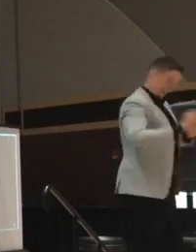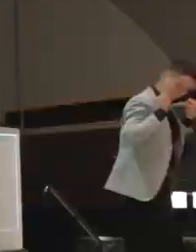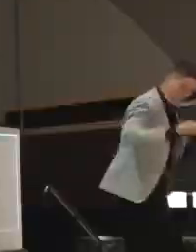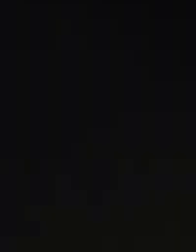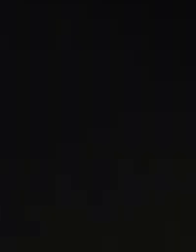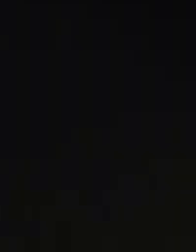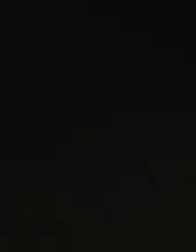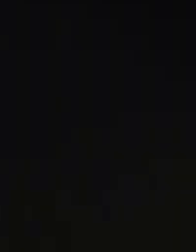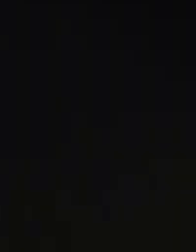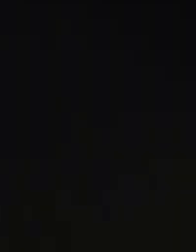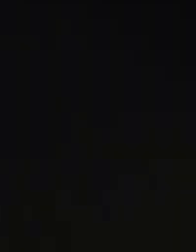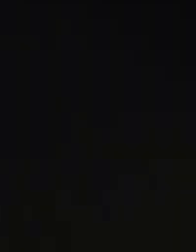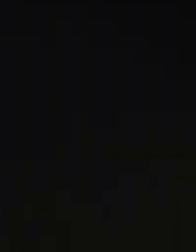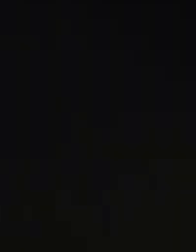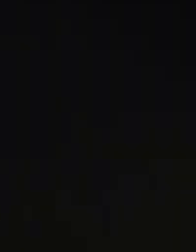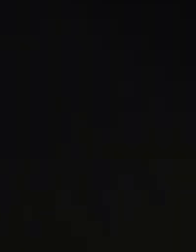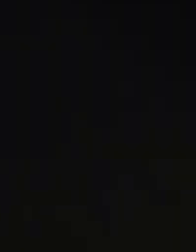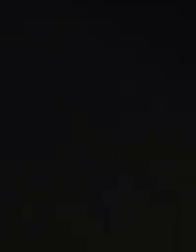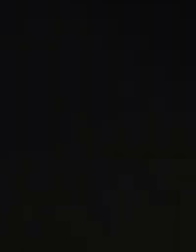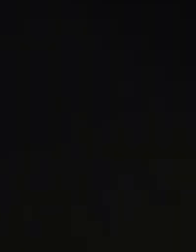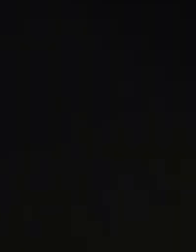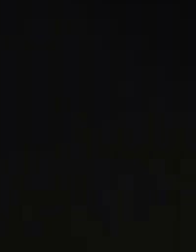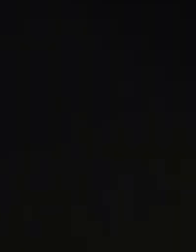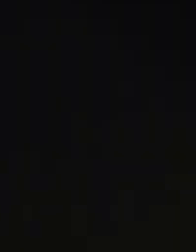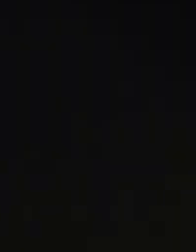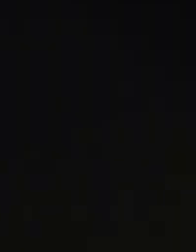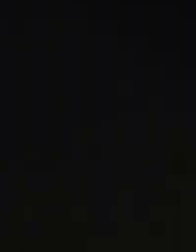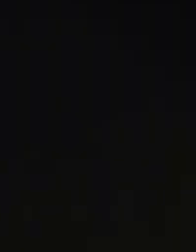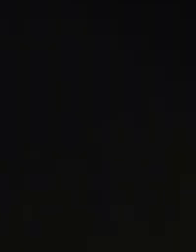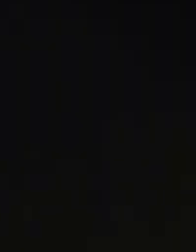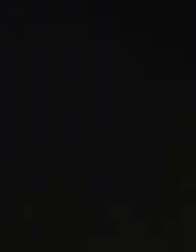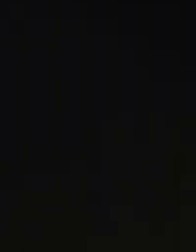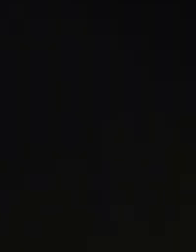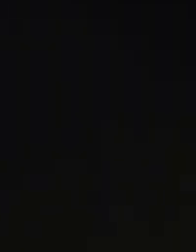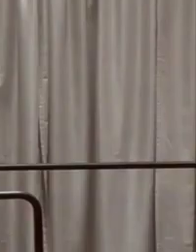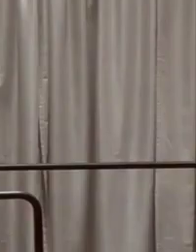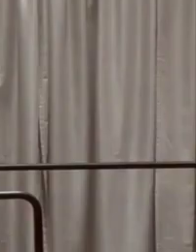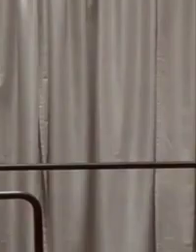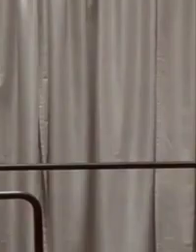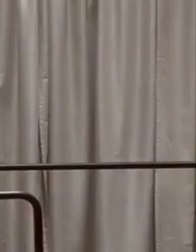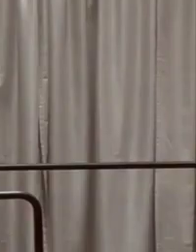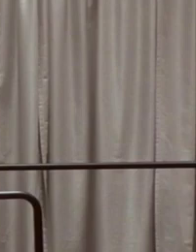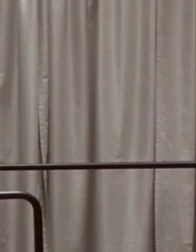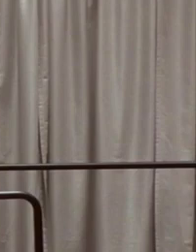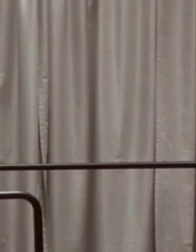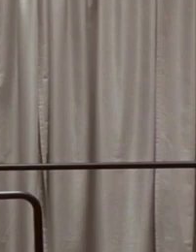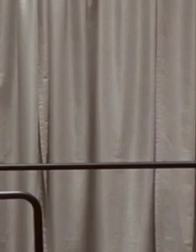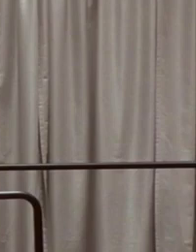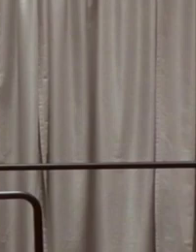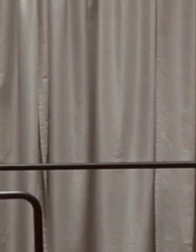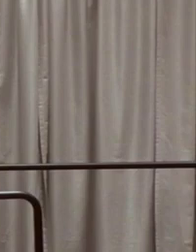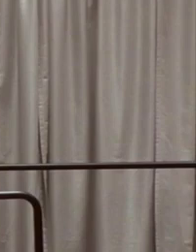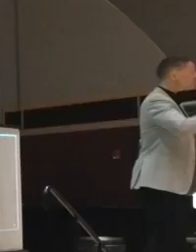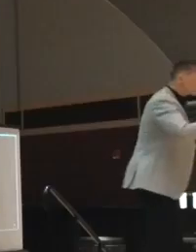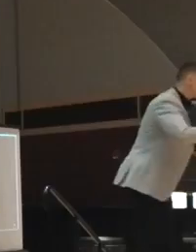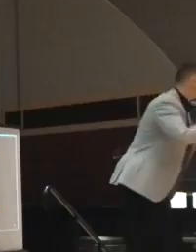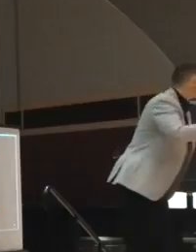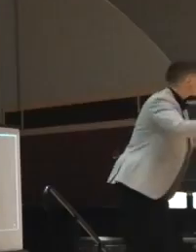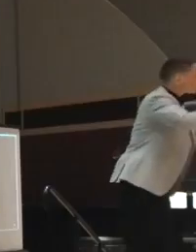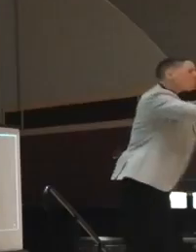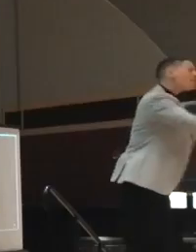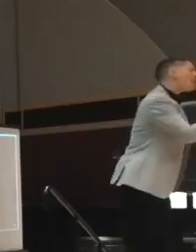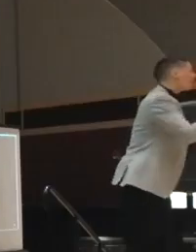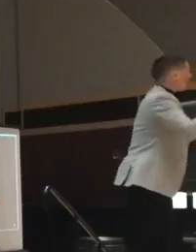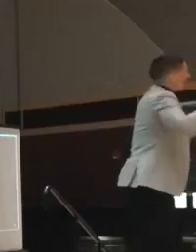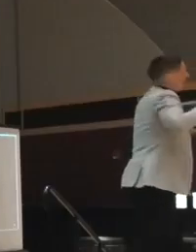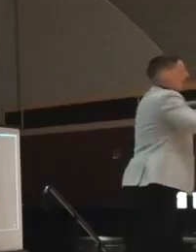boot camp. So you get a pile of junk from the base, and you say, let's make a vehicle out of it. Let's make something to count trucks, just